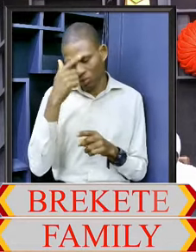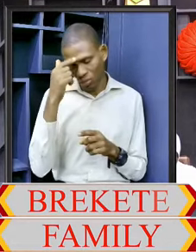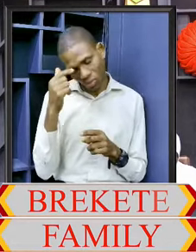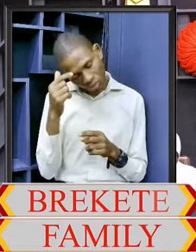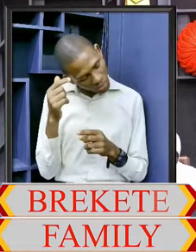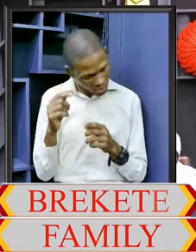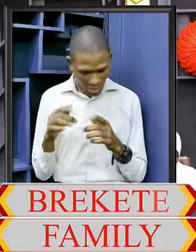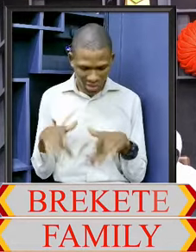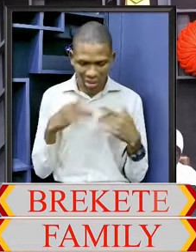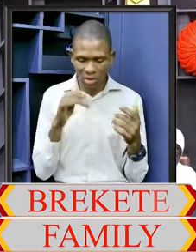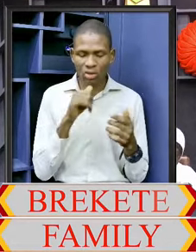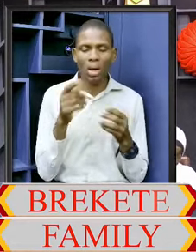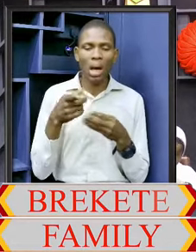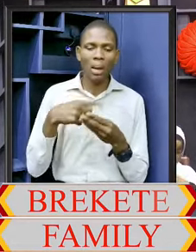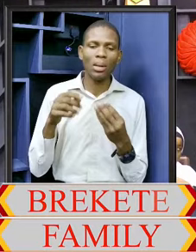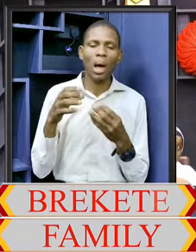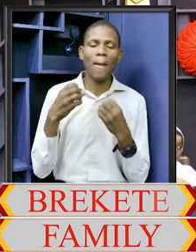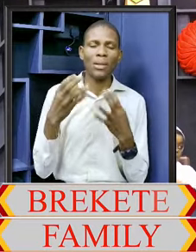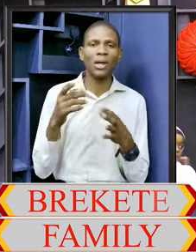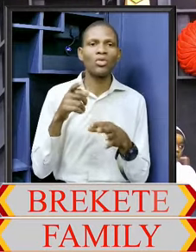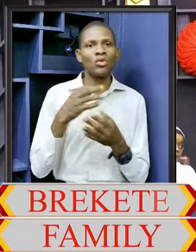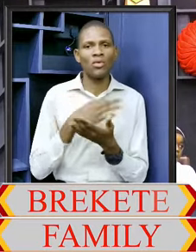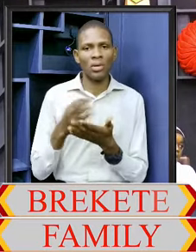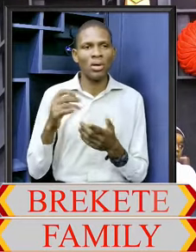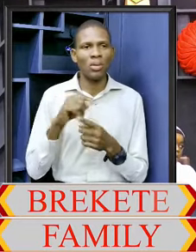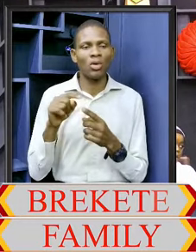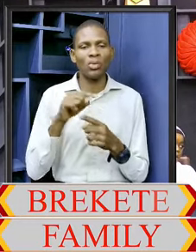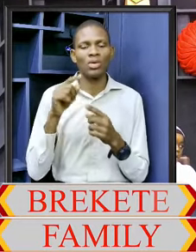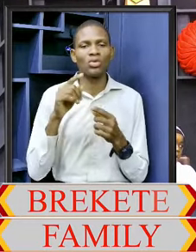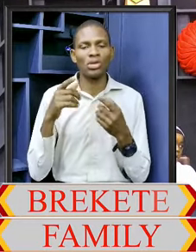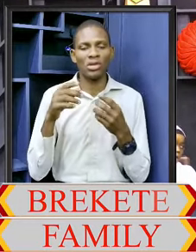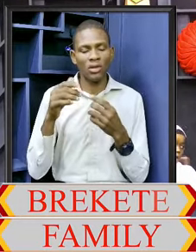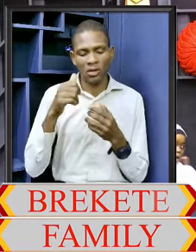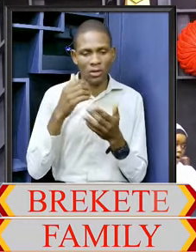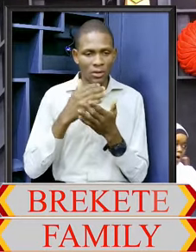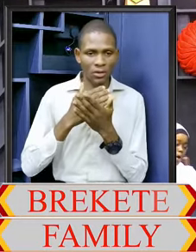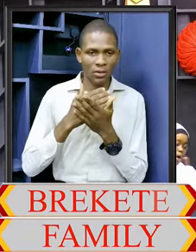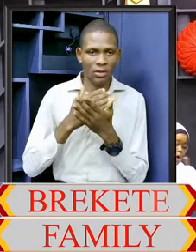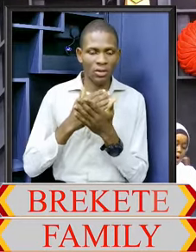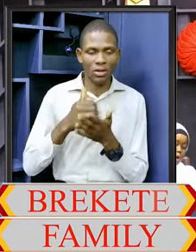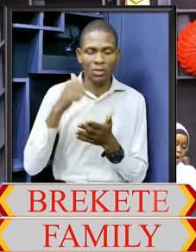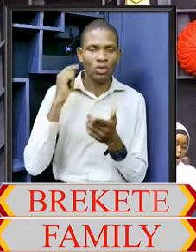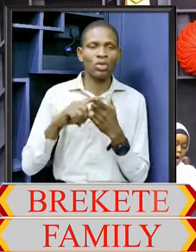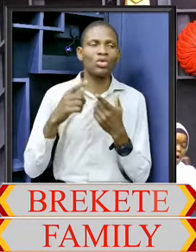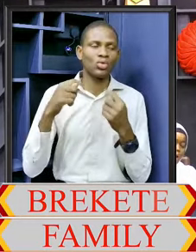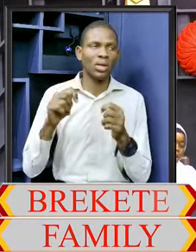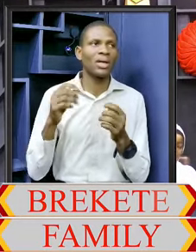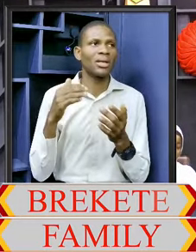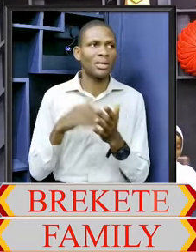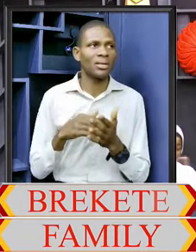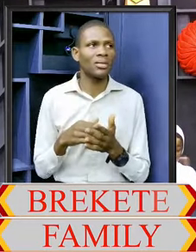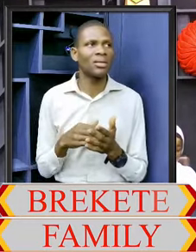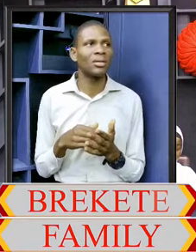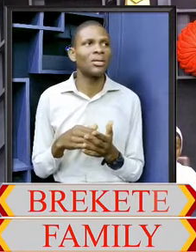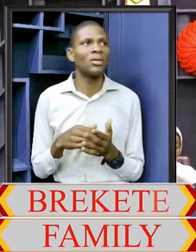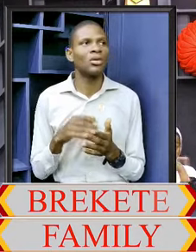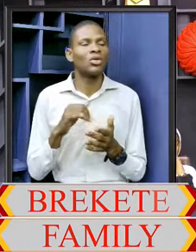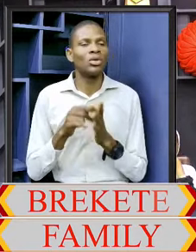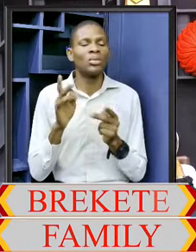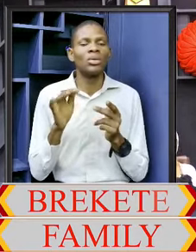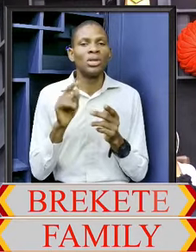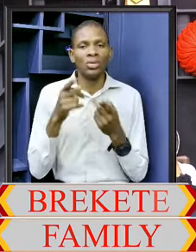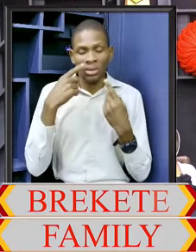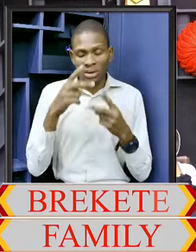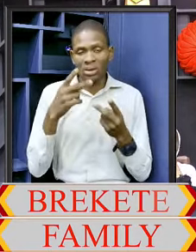life is not about how many times you fail. Yes, sir. Now, when you refuse to try again, most people where you don't see, say they succeed, do